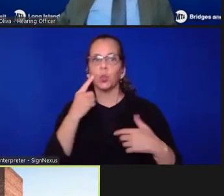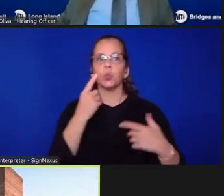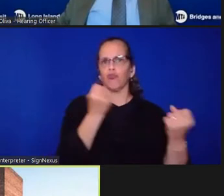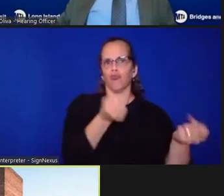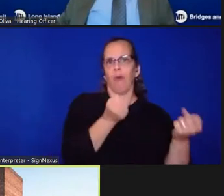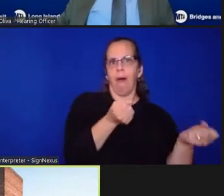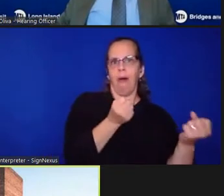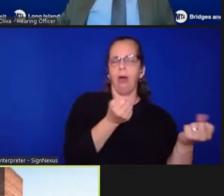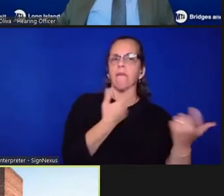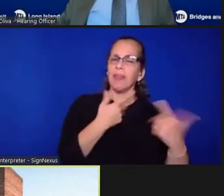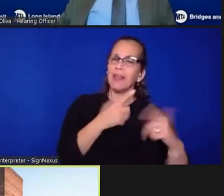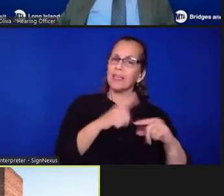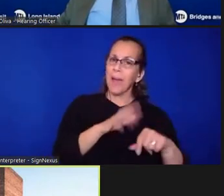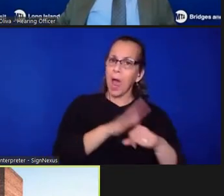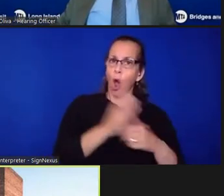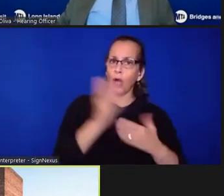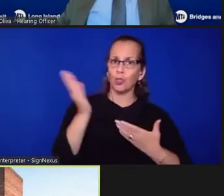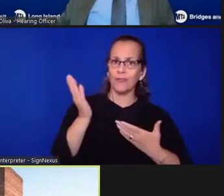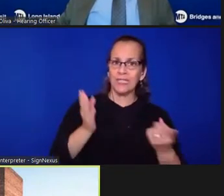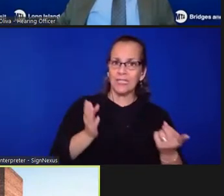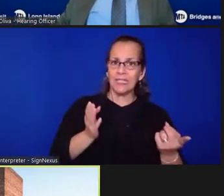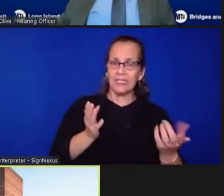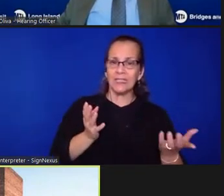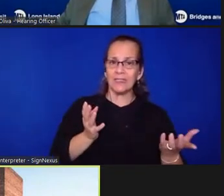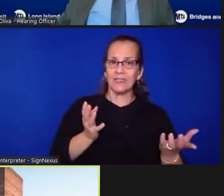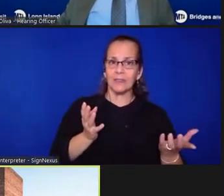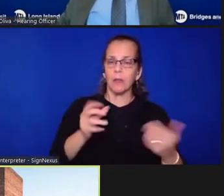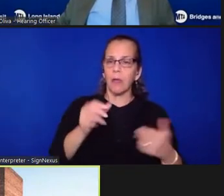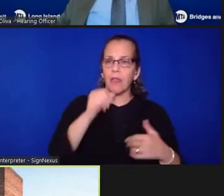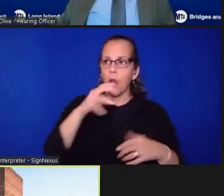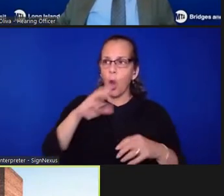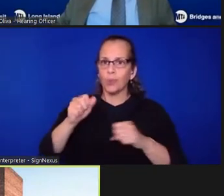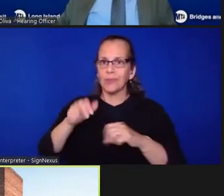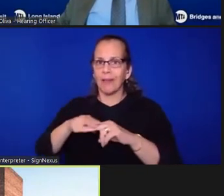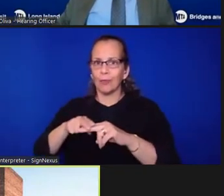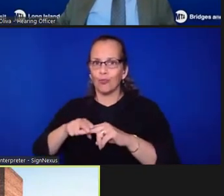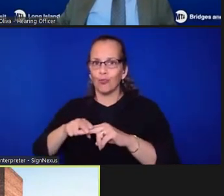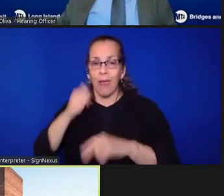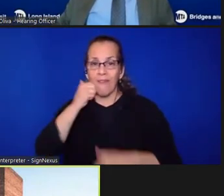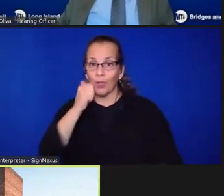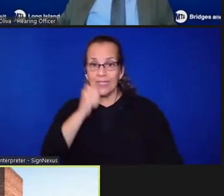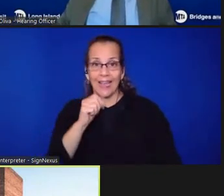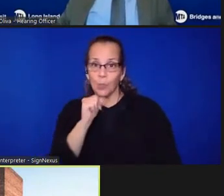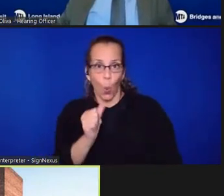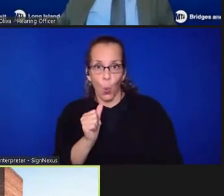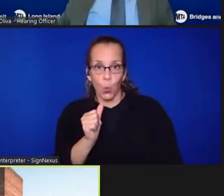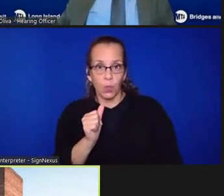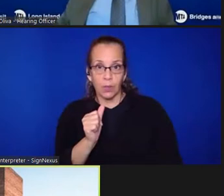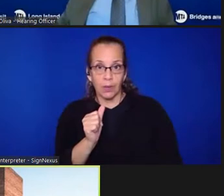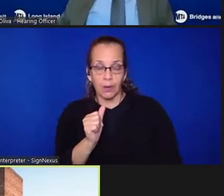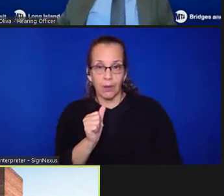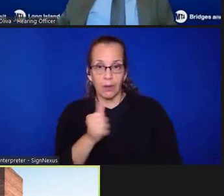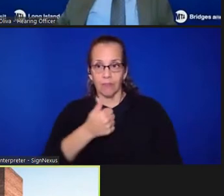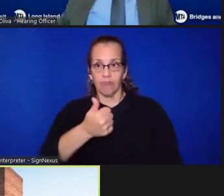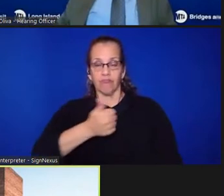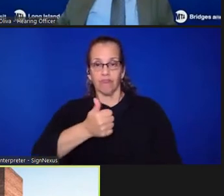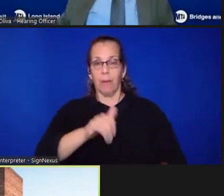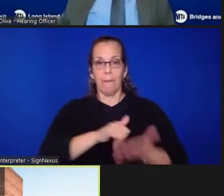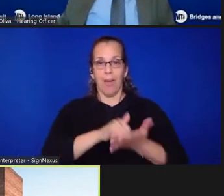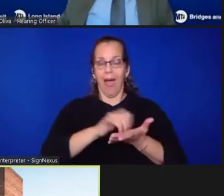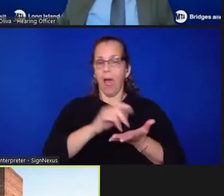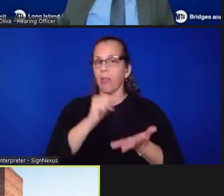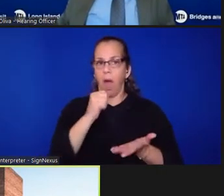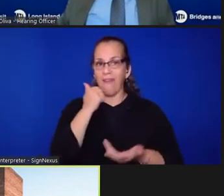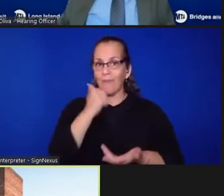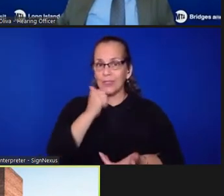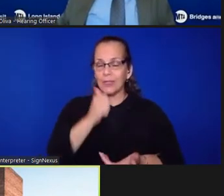rely on these Services they don't take the uh the train uh the car every day to commute to Manhattan but